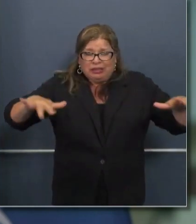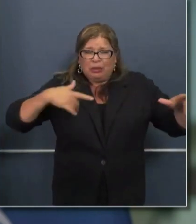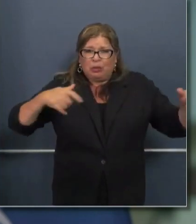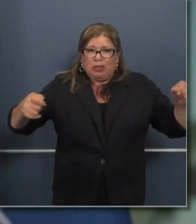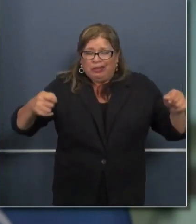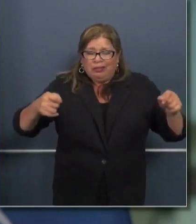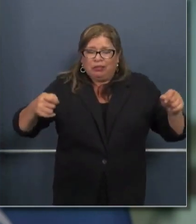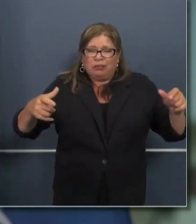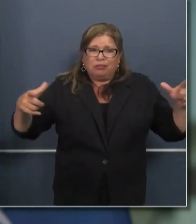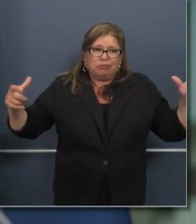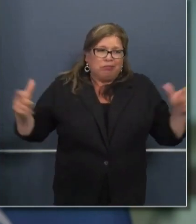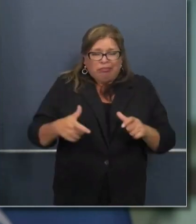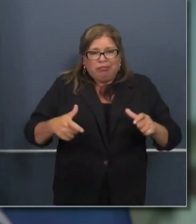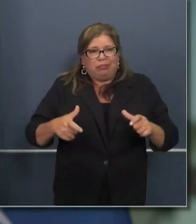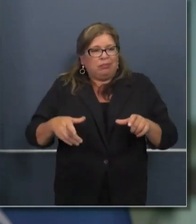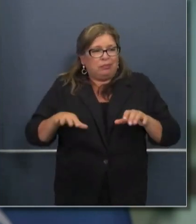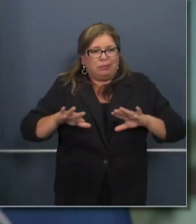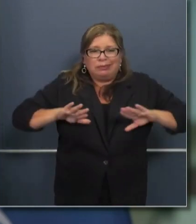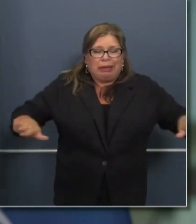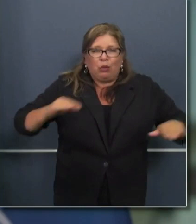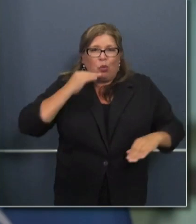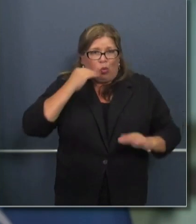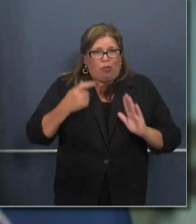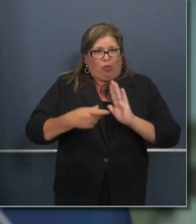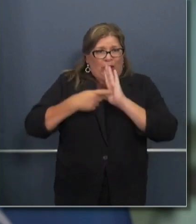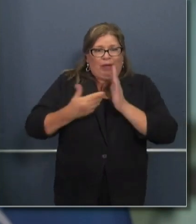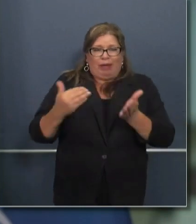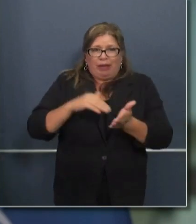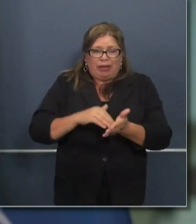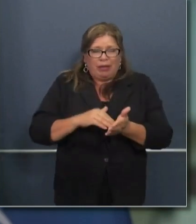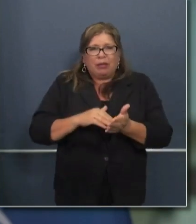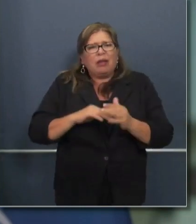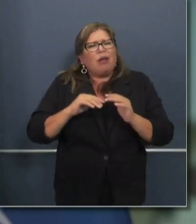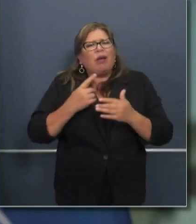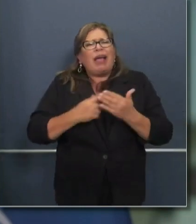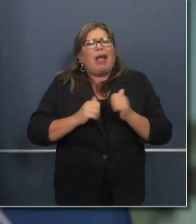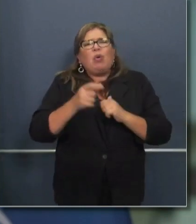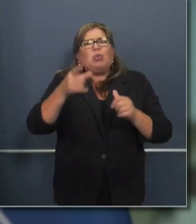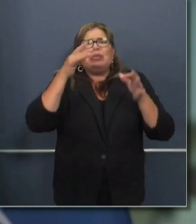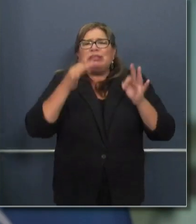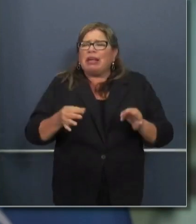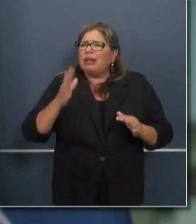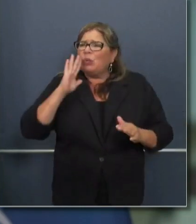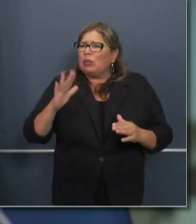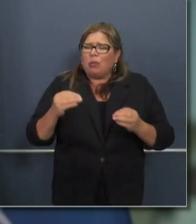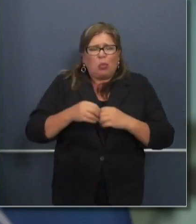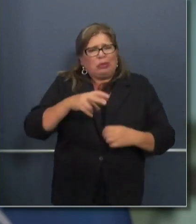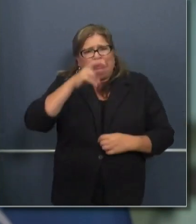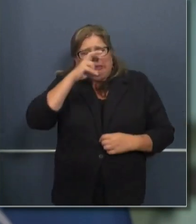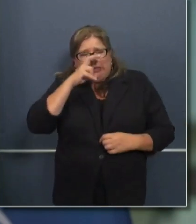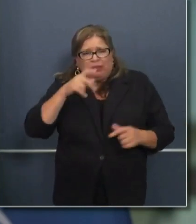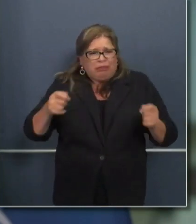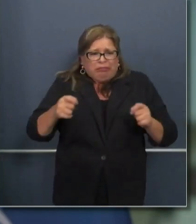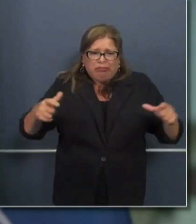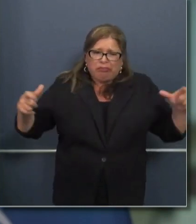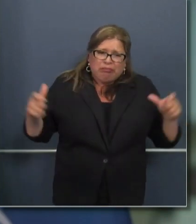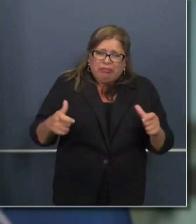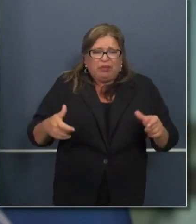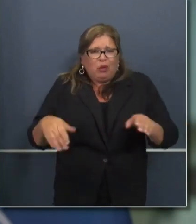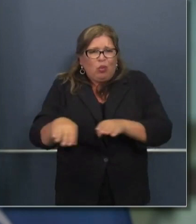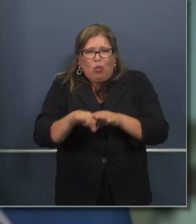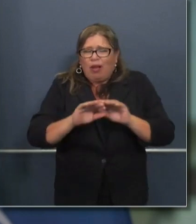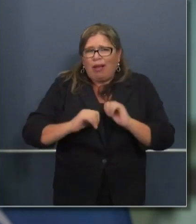would trigger now is the time that we need to reimpose some restrictions? Well, we're working with, the point of